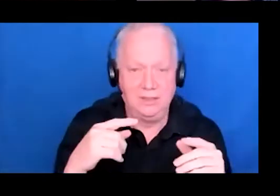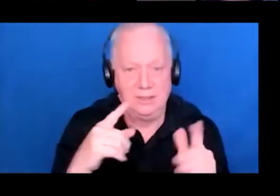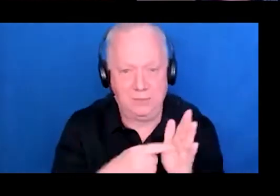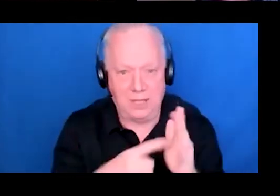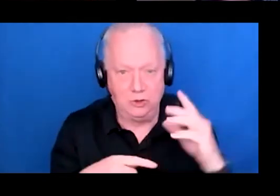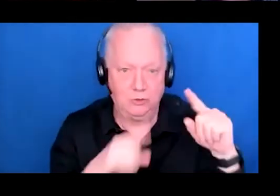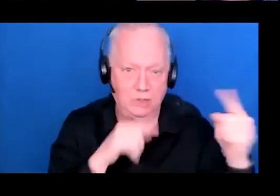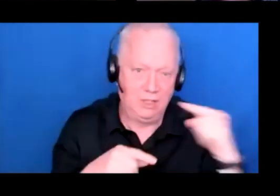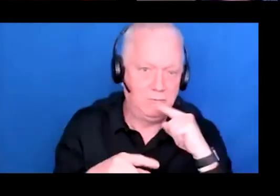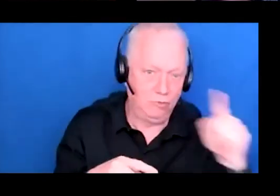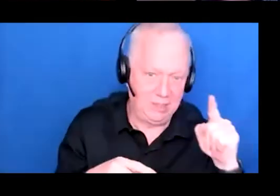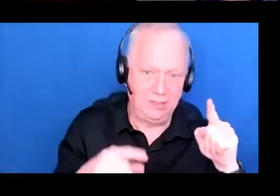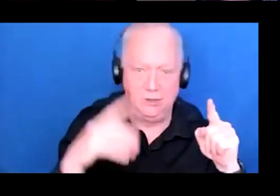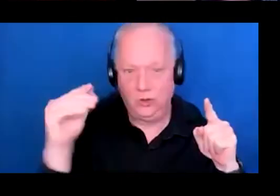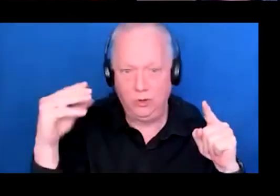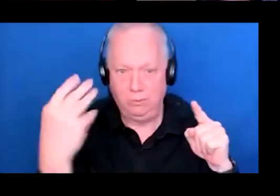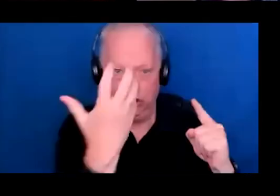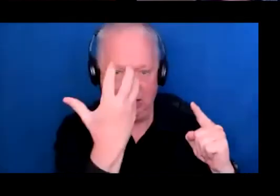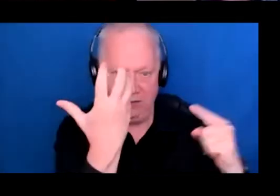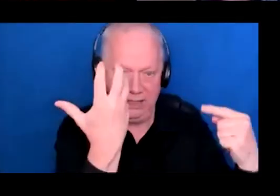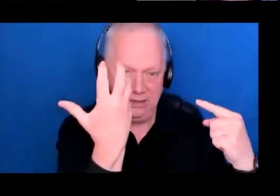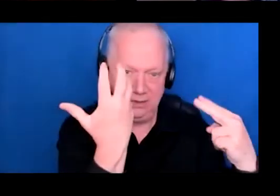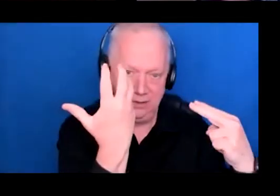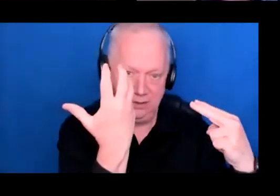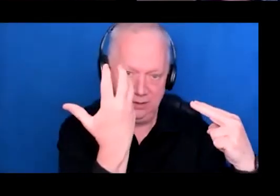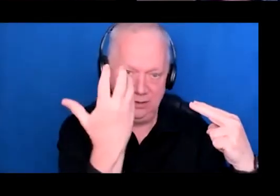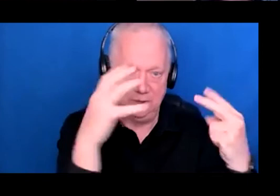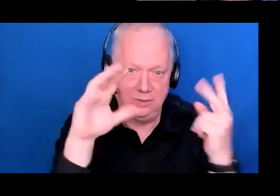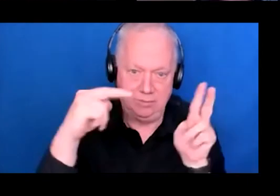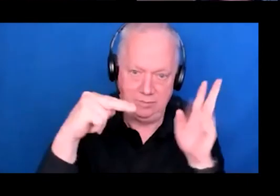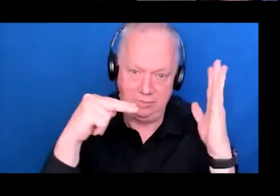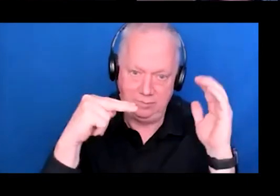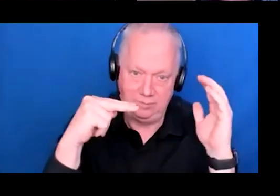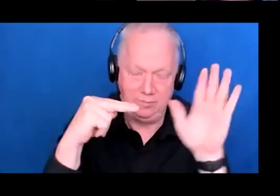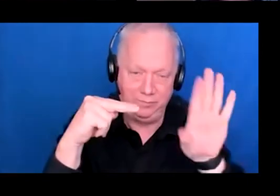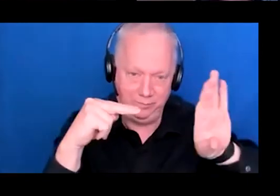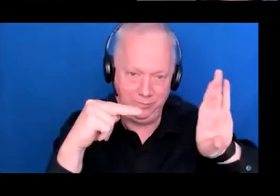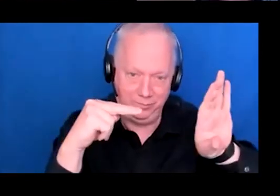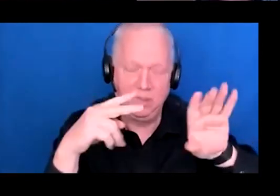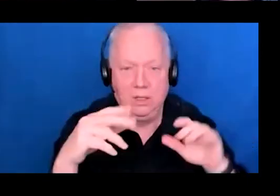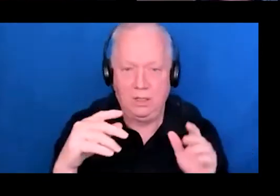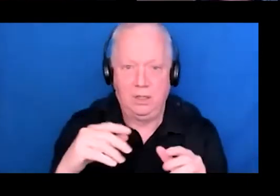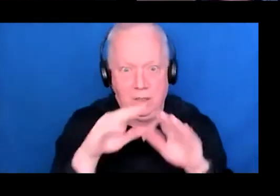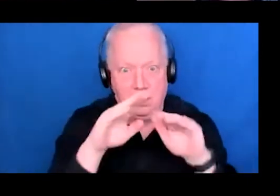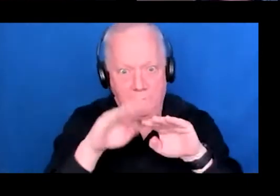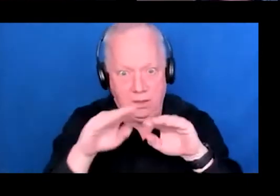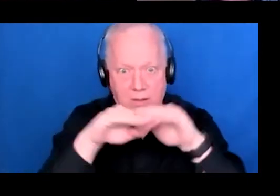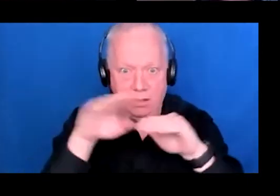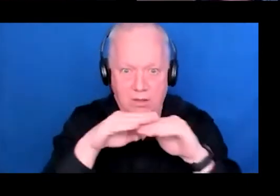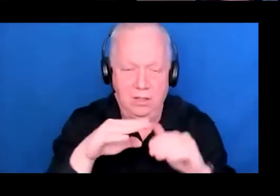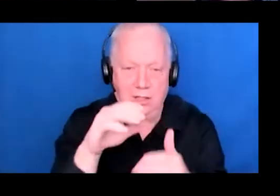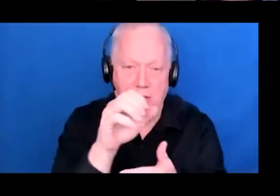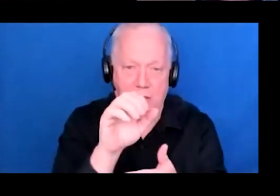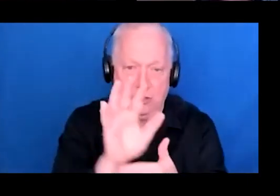face, like that. You know, so there's like these layers of conversation happening. And so I've been reading all these books on screenplay